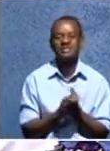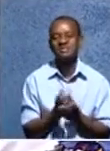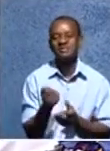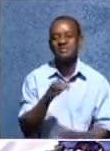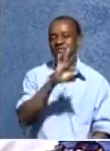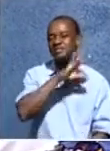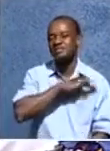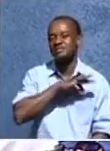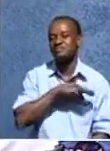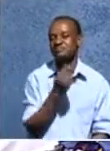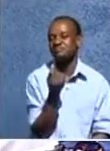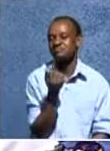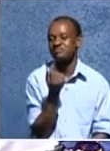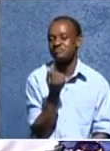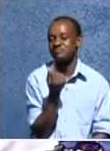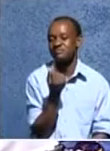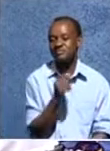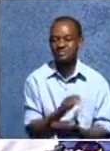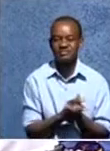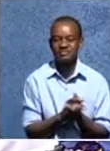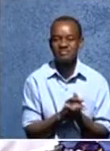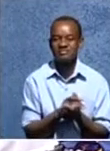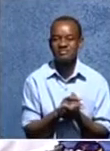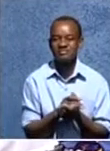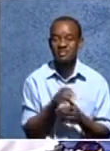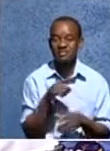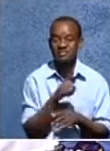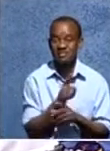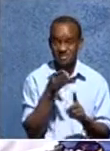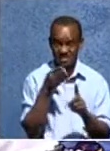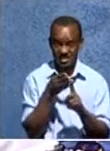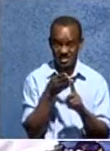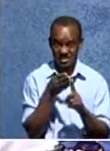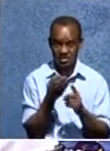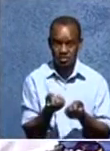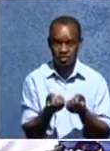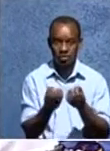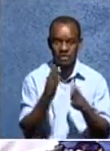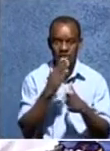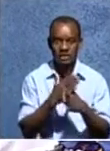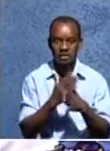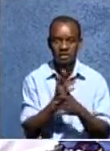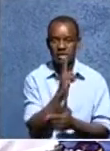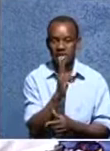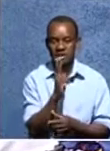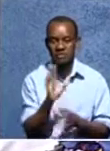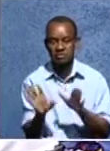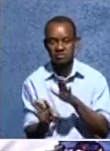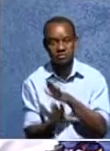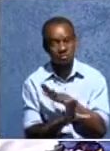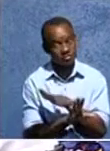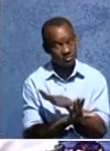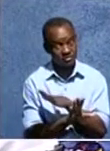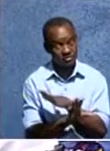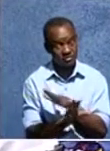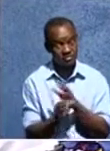are that the locals are to get the first preference, of course, at the lower level jobs to be employed where there are management jobs needed. If people are